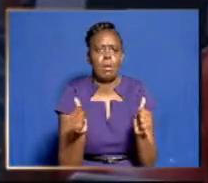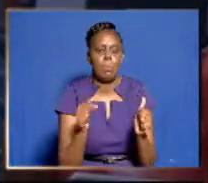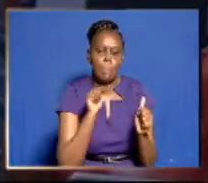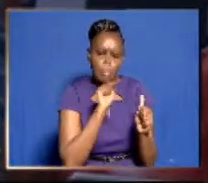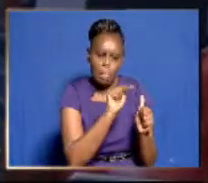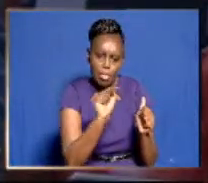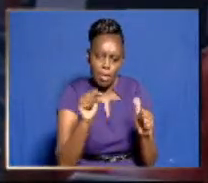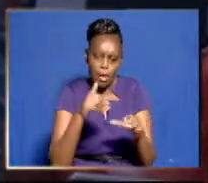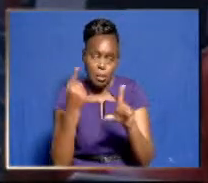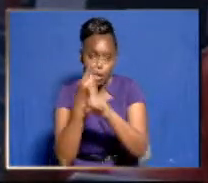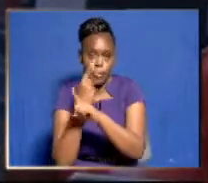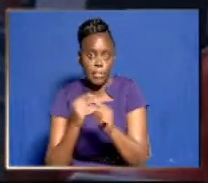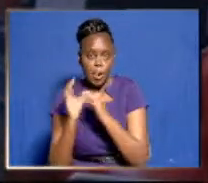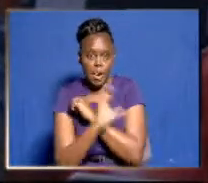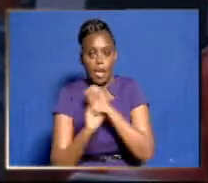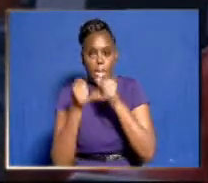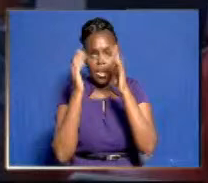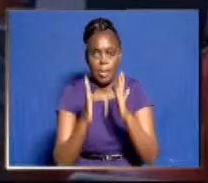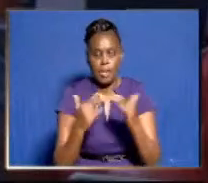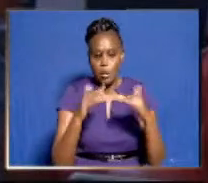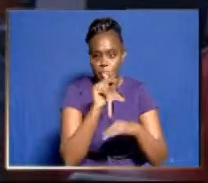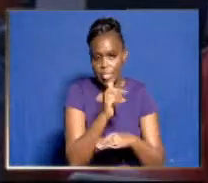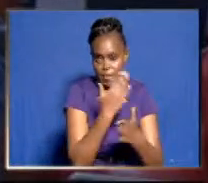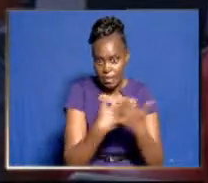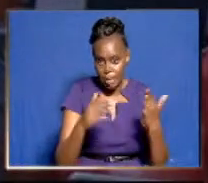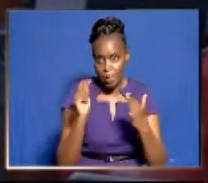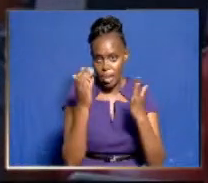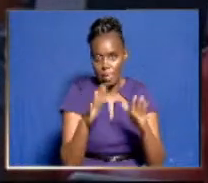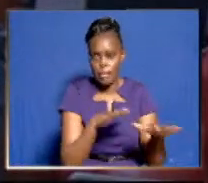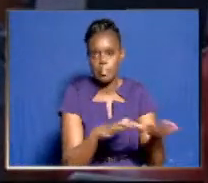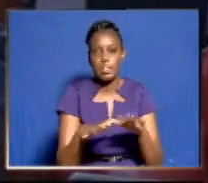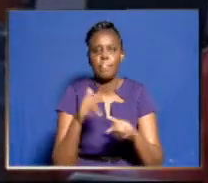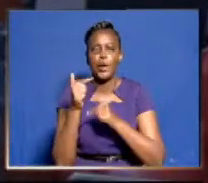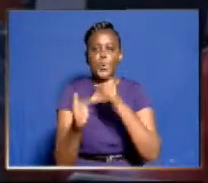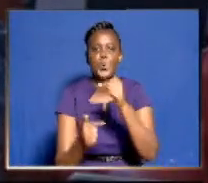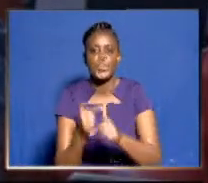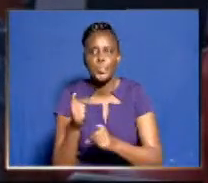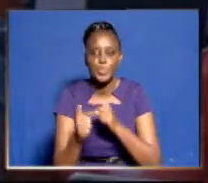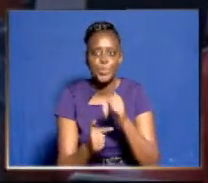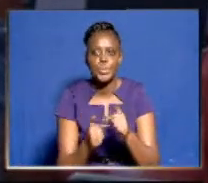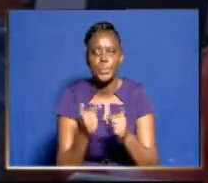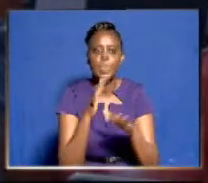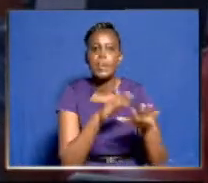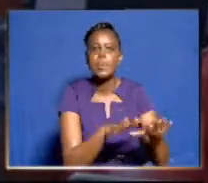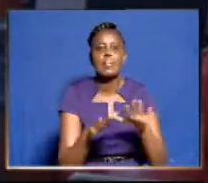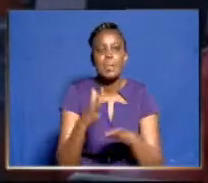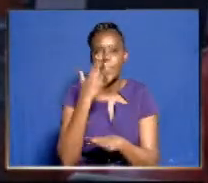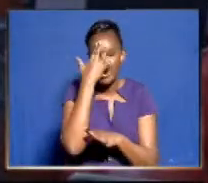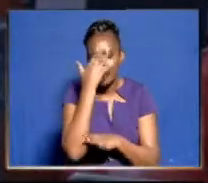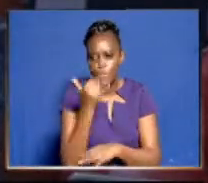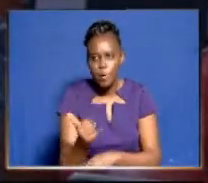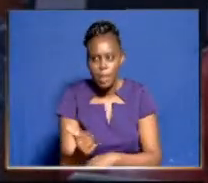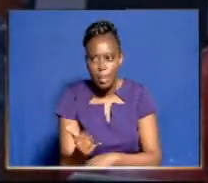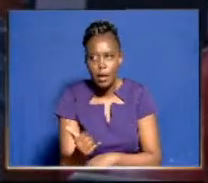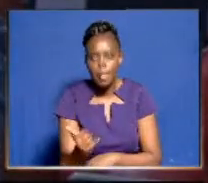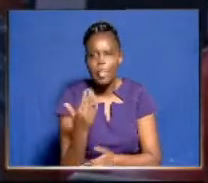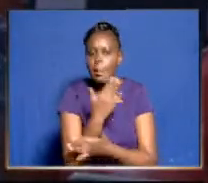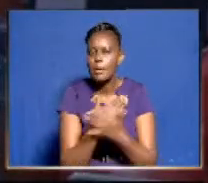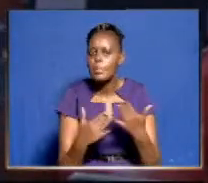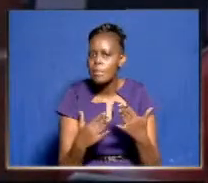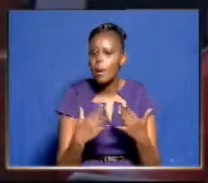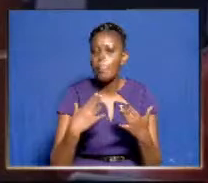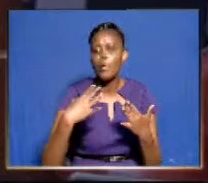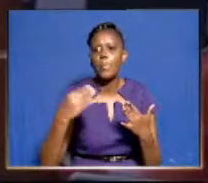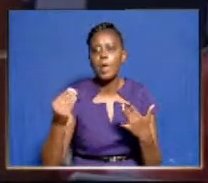we find that our Kenyans out there, some of them are suffering. Suffering because some of them